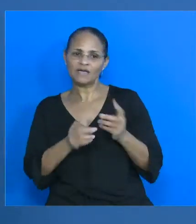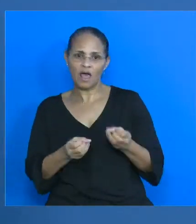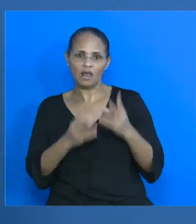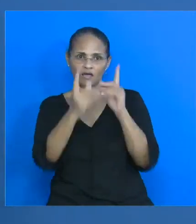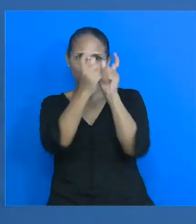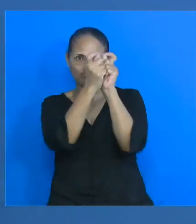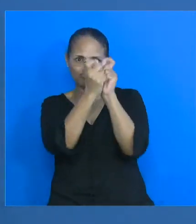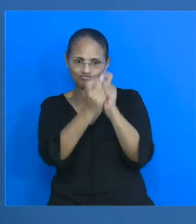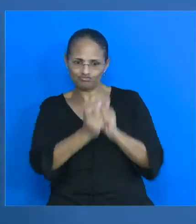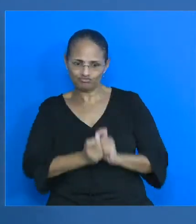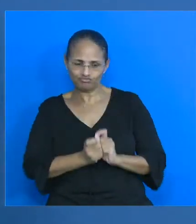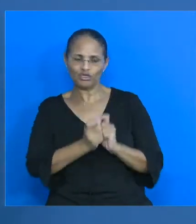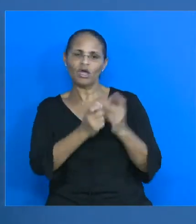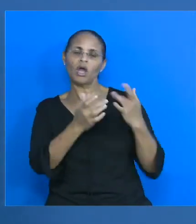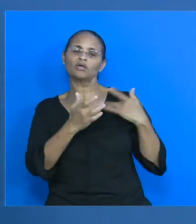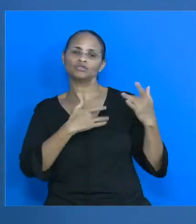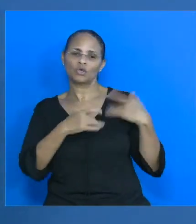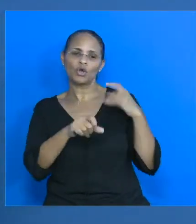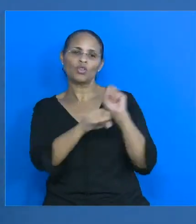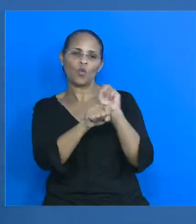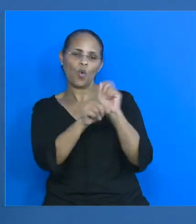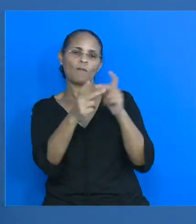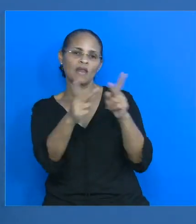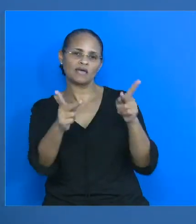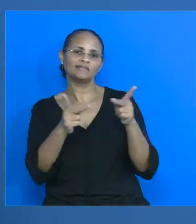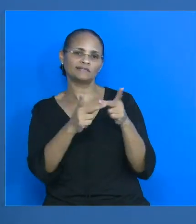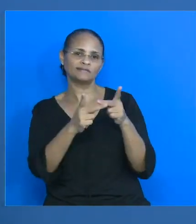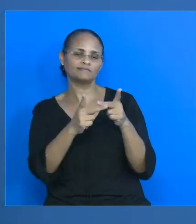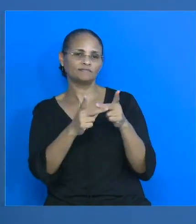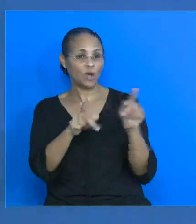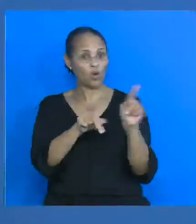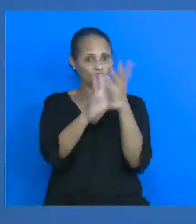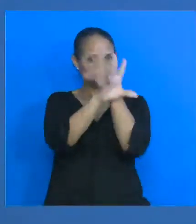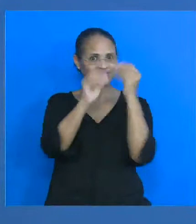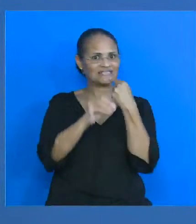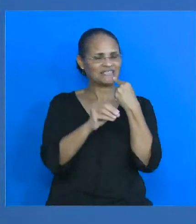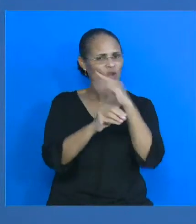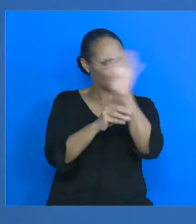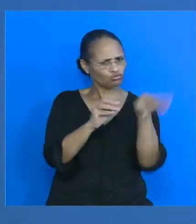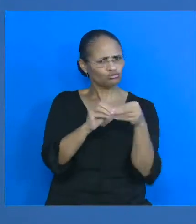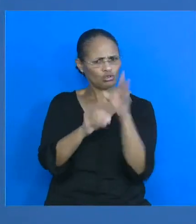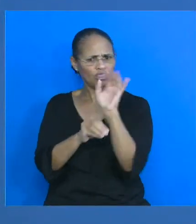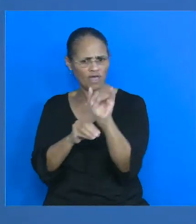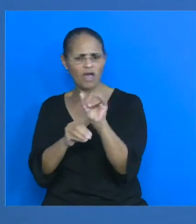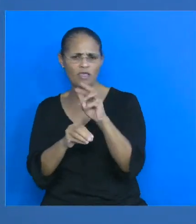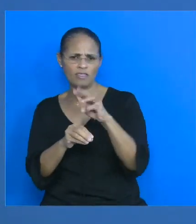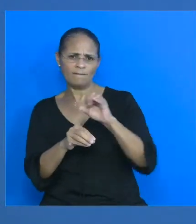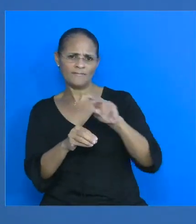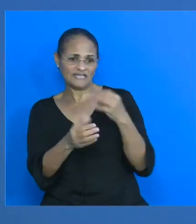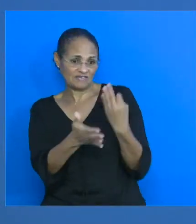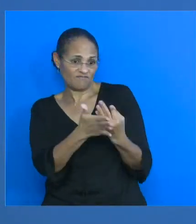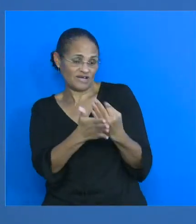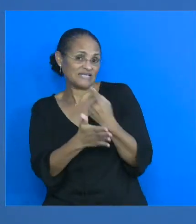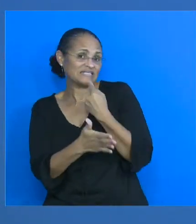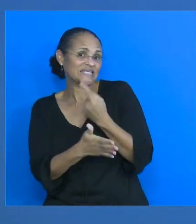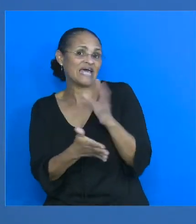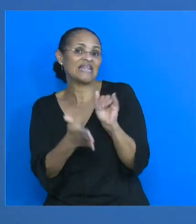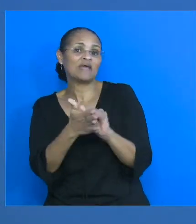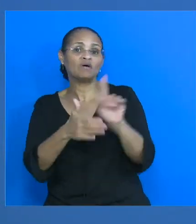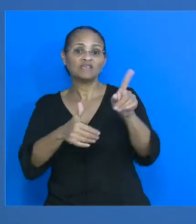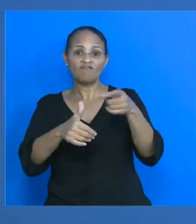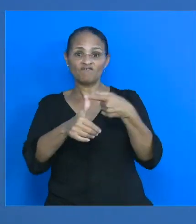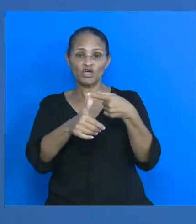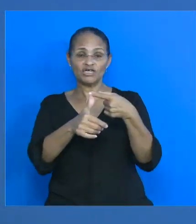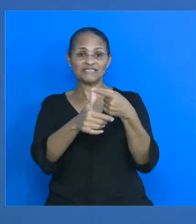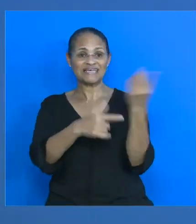details concerning the workplace guidance on the website. Okay. And just one thing, Don, as the Minister of Finance has said, that was our first day